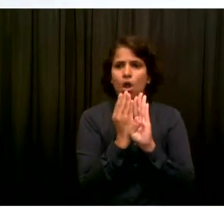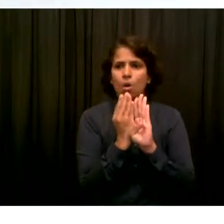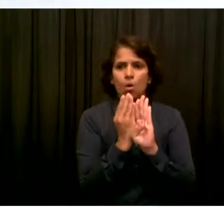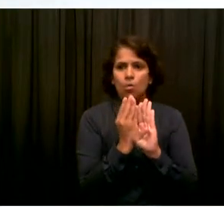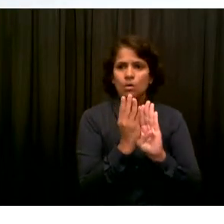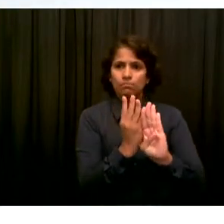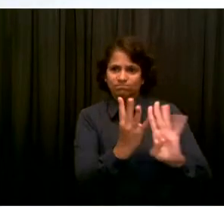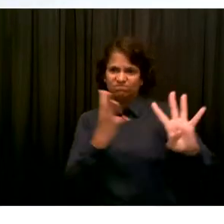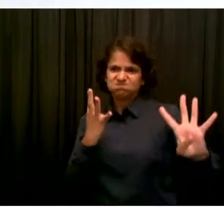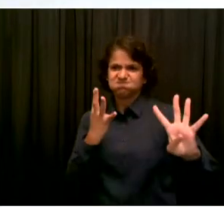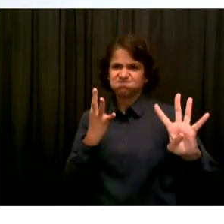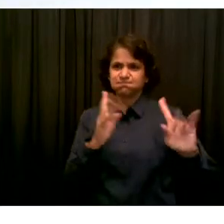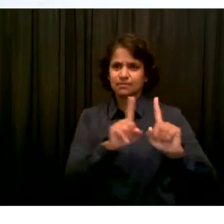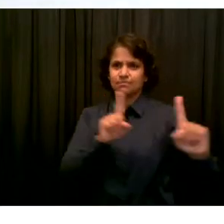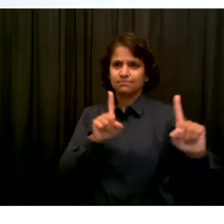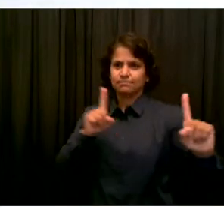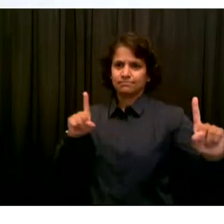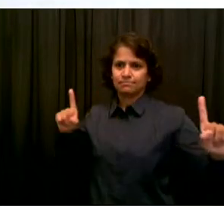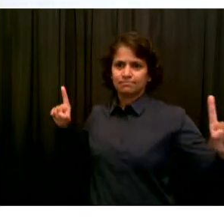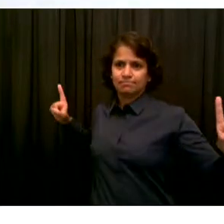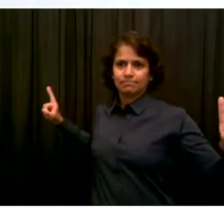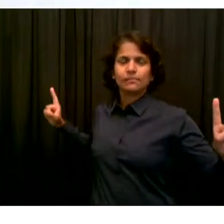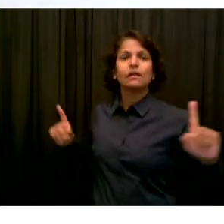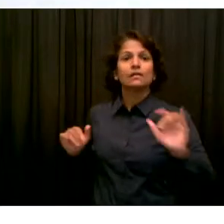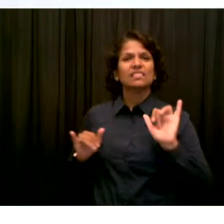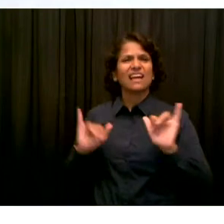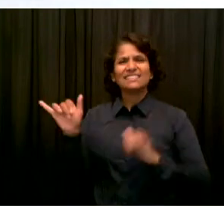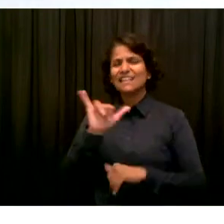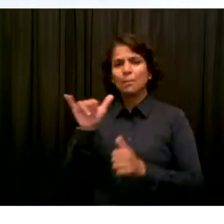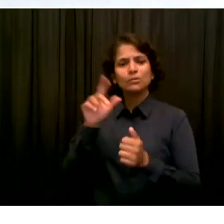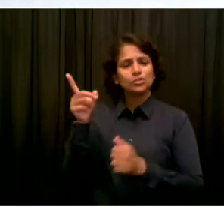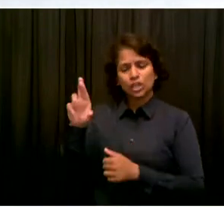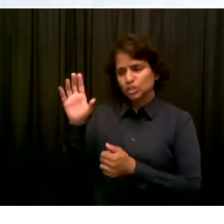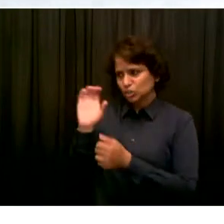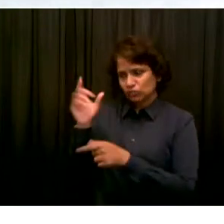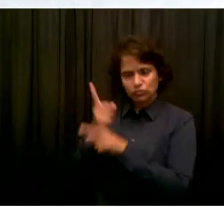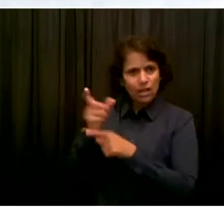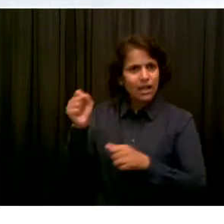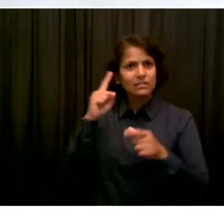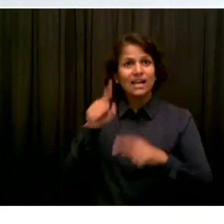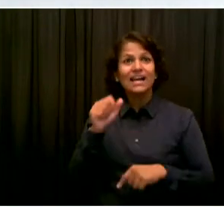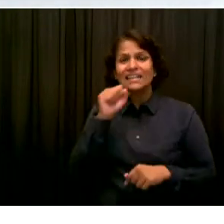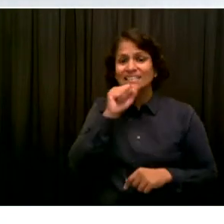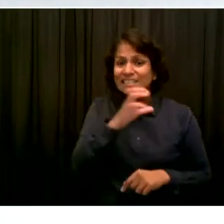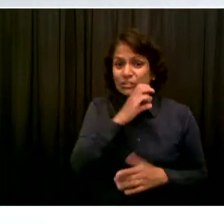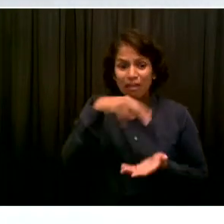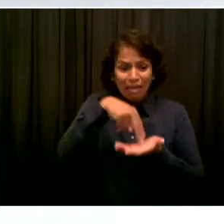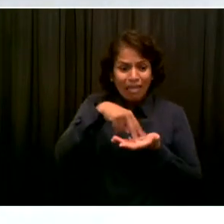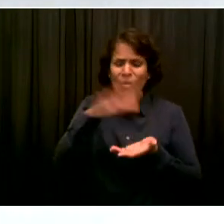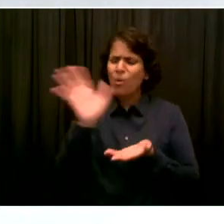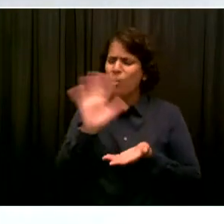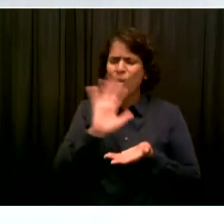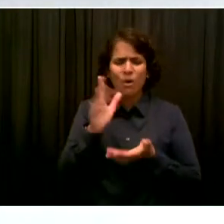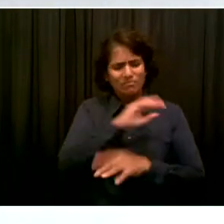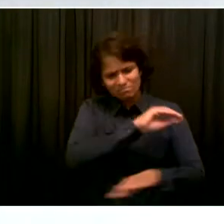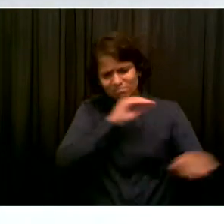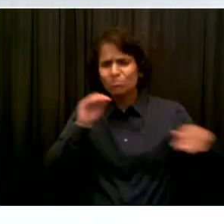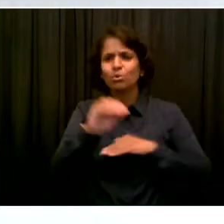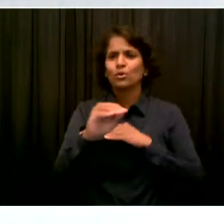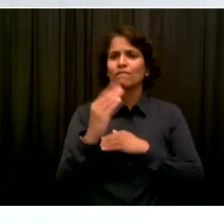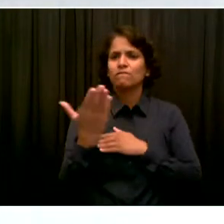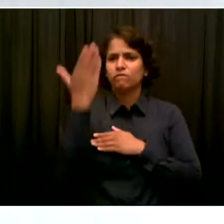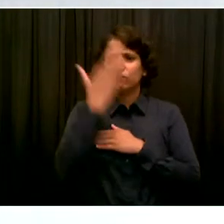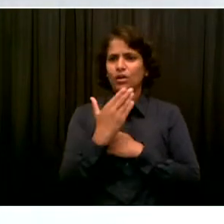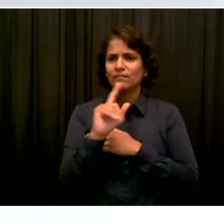may be elderly and cannot stand on lines. And I feel confident that we'll be able to do well in the boosters whenever they